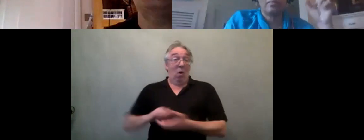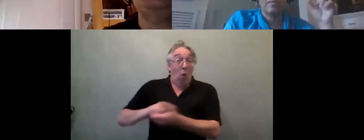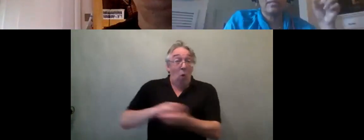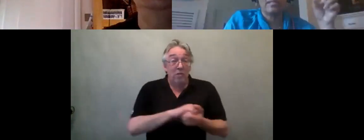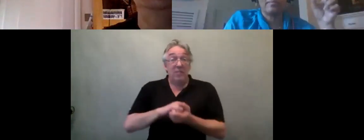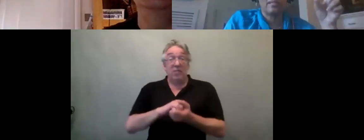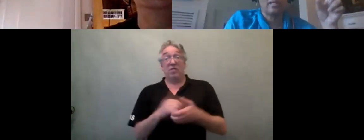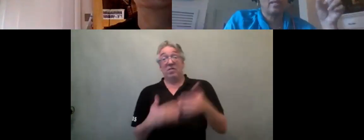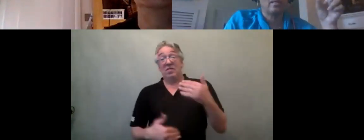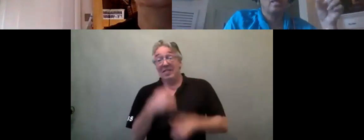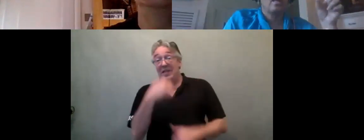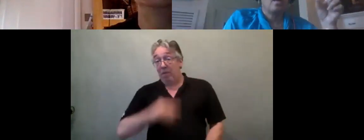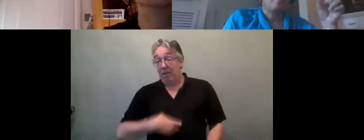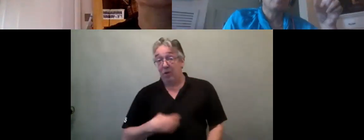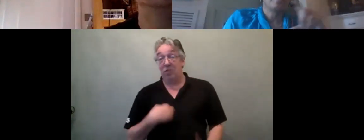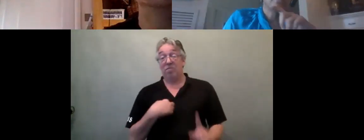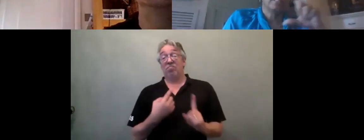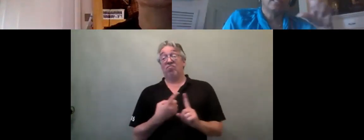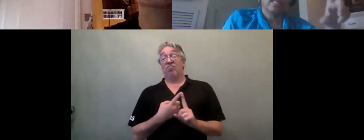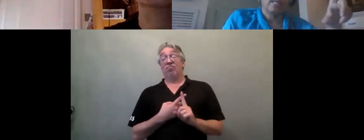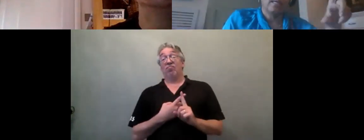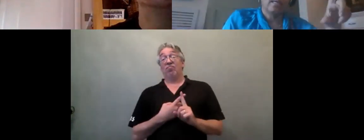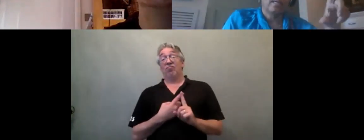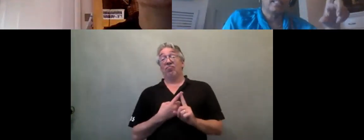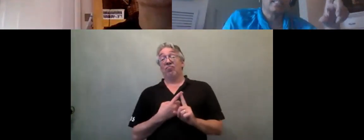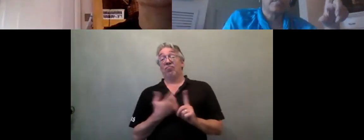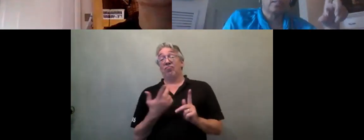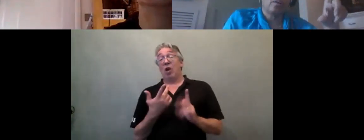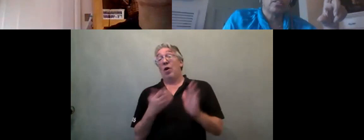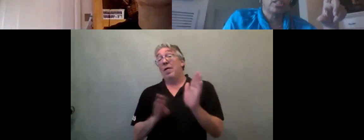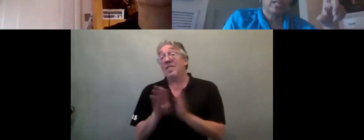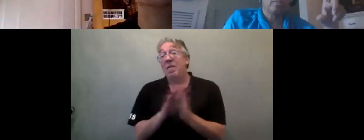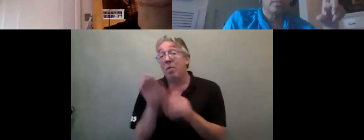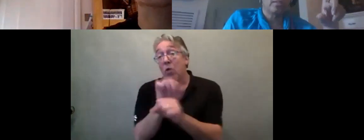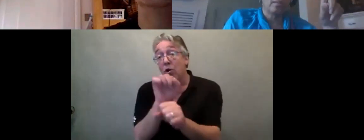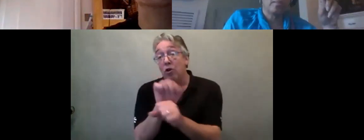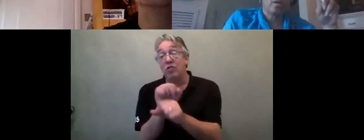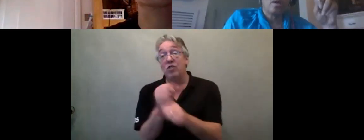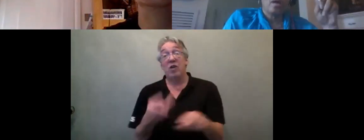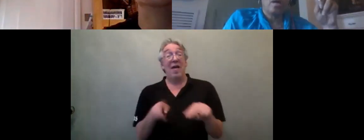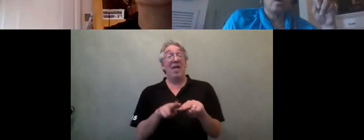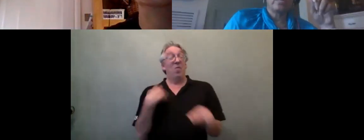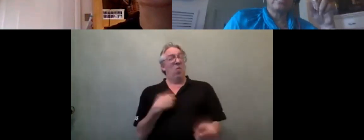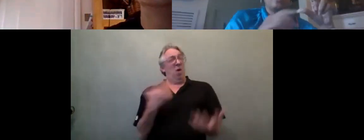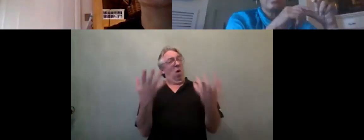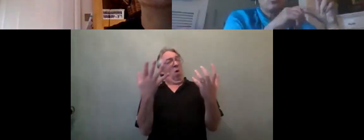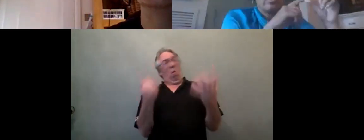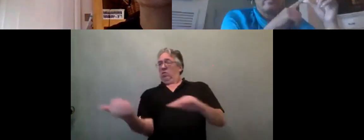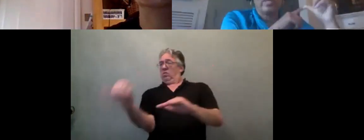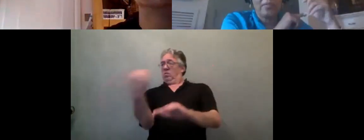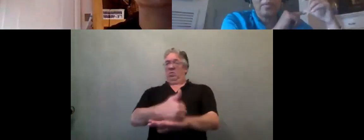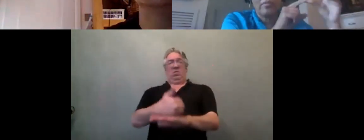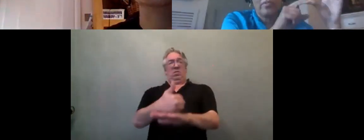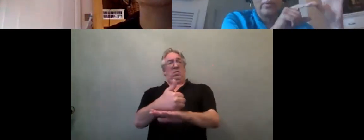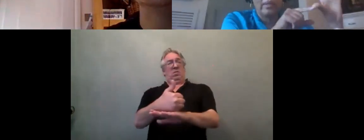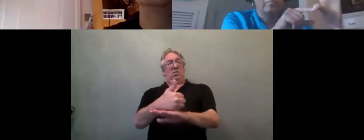serious about thinking about building an assistive technology ecosystem, we need to make sure that